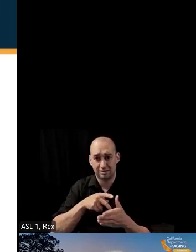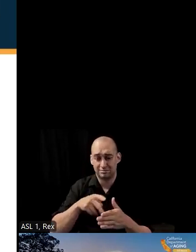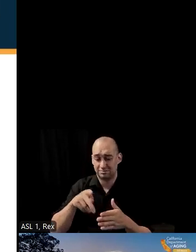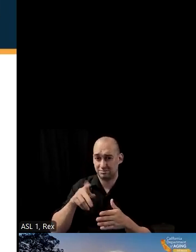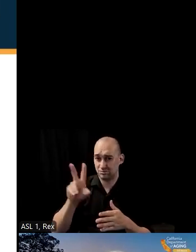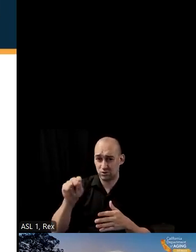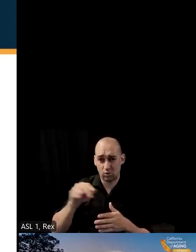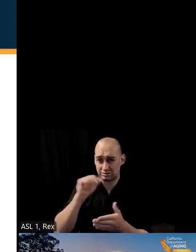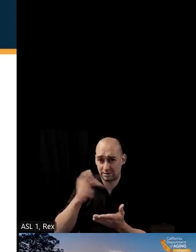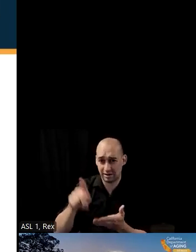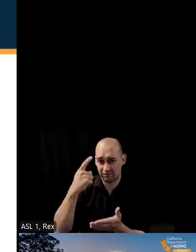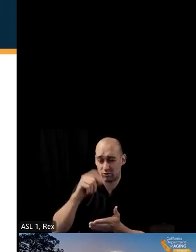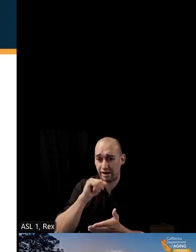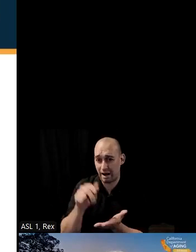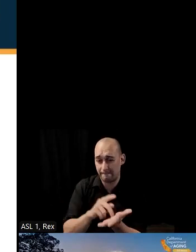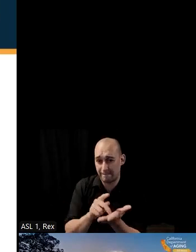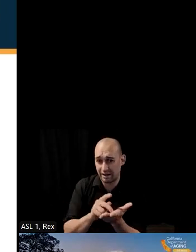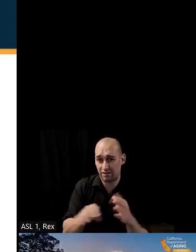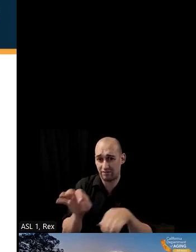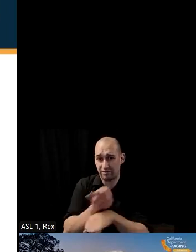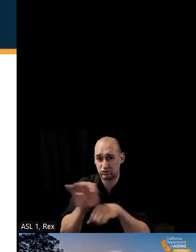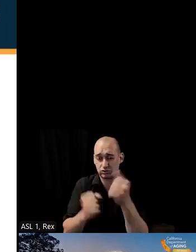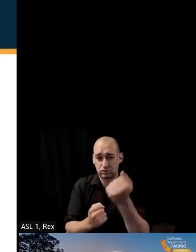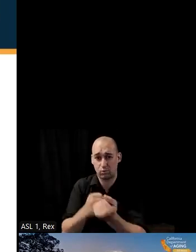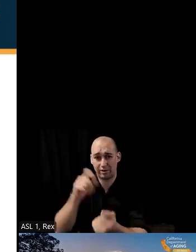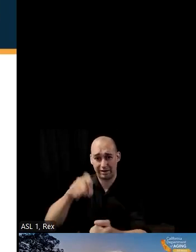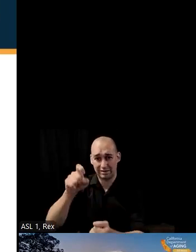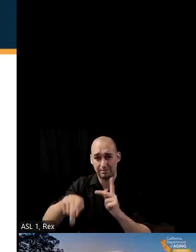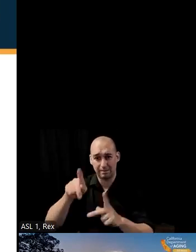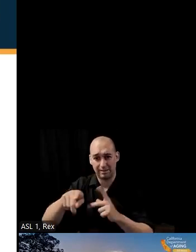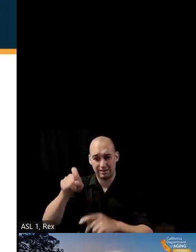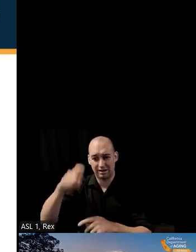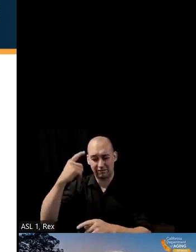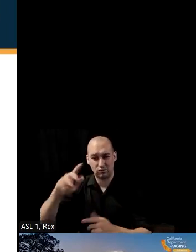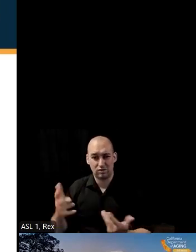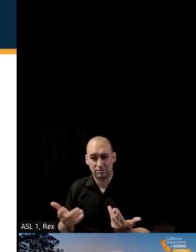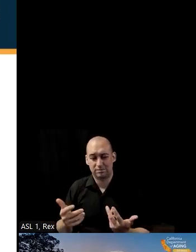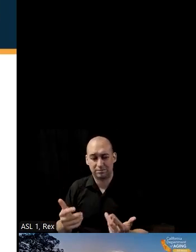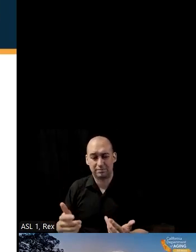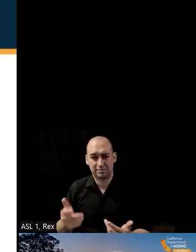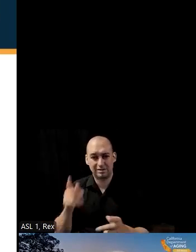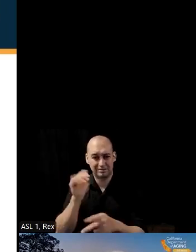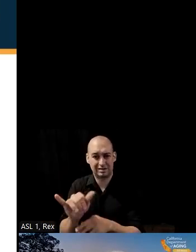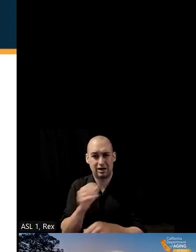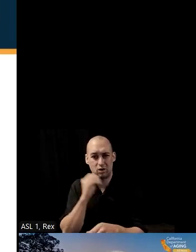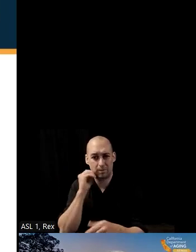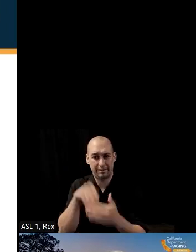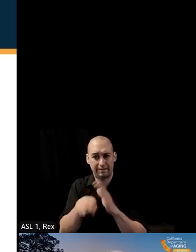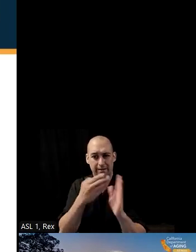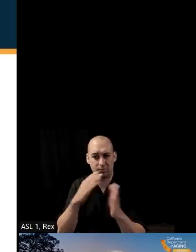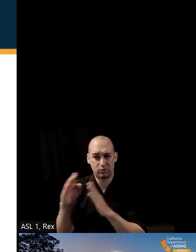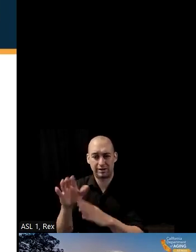for the non-medical functional support needs that people need to remain at home and in the community and